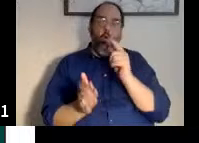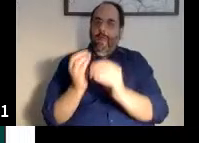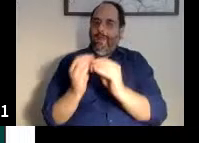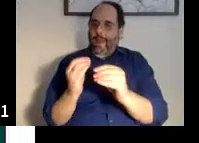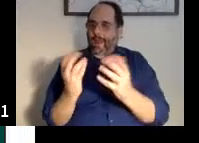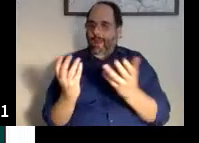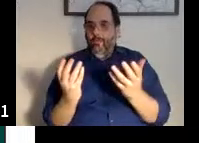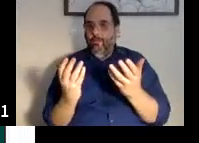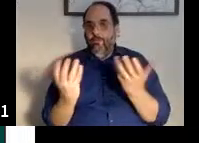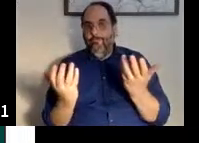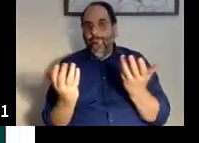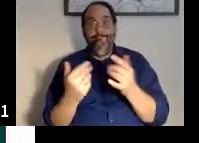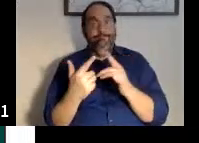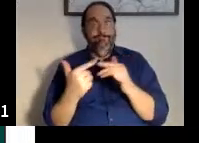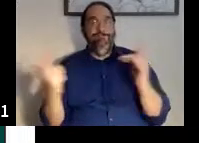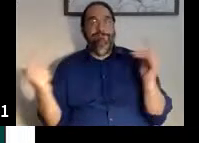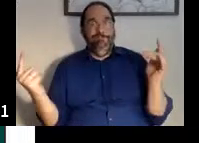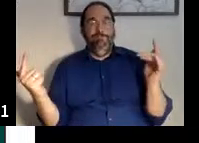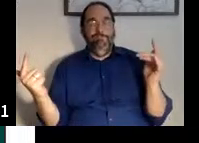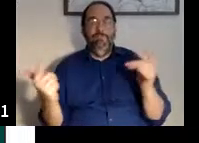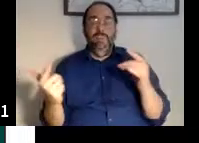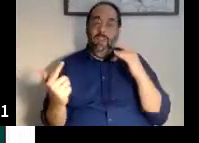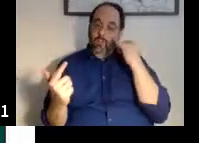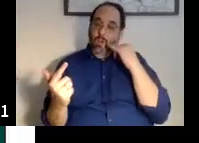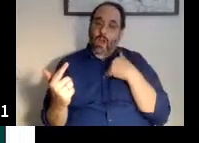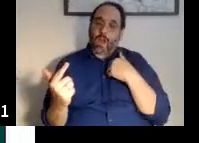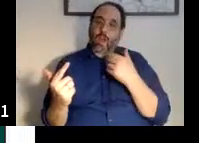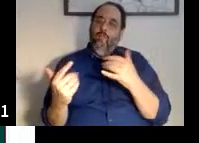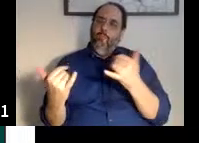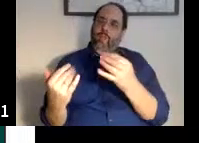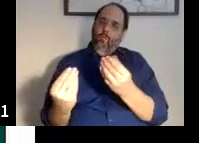period of time? I think that if you have a playground